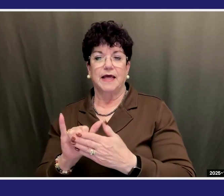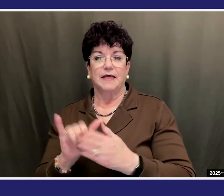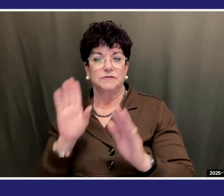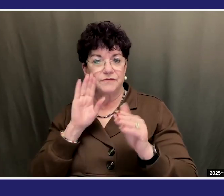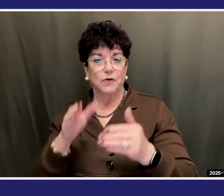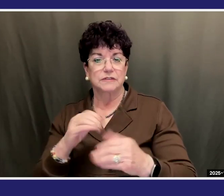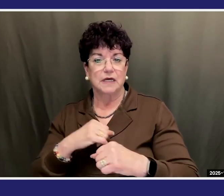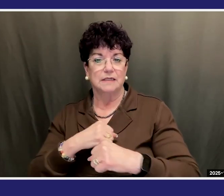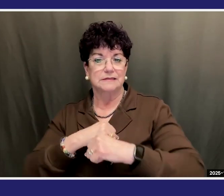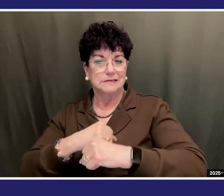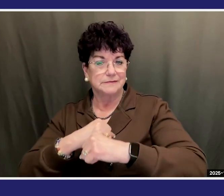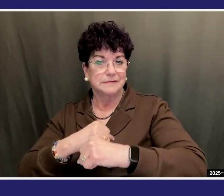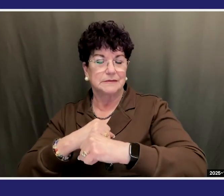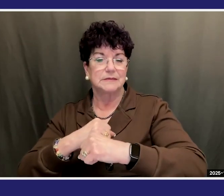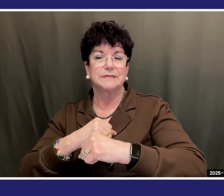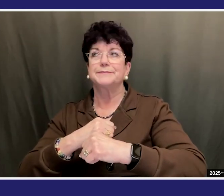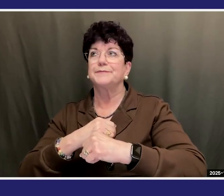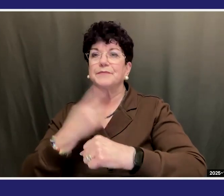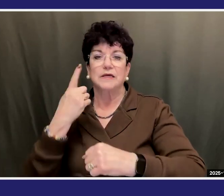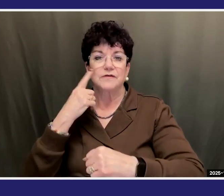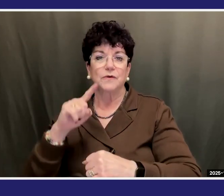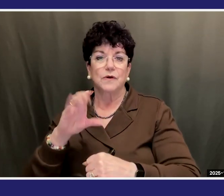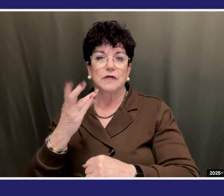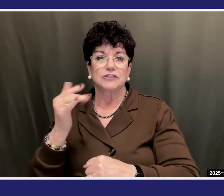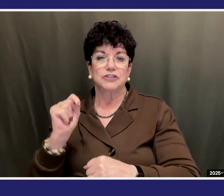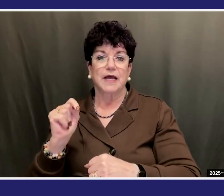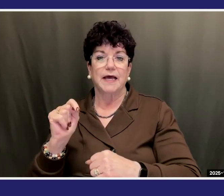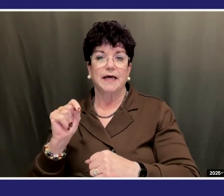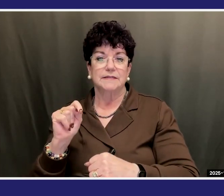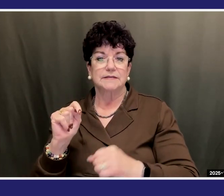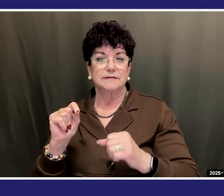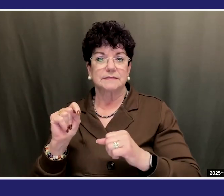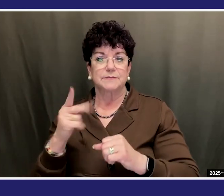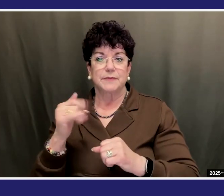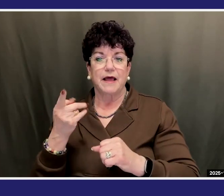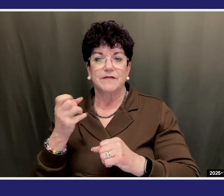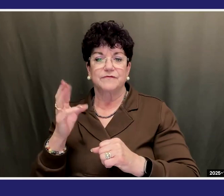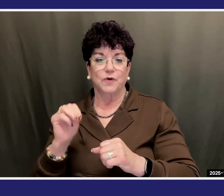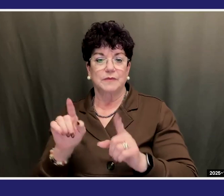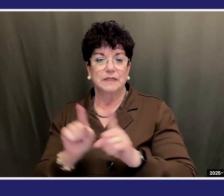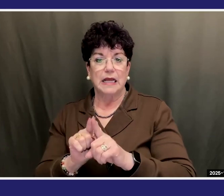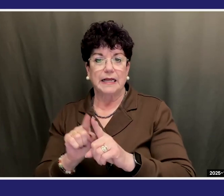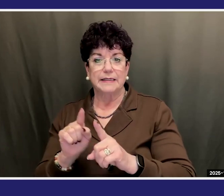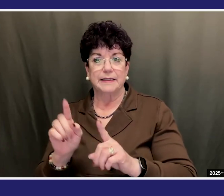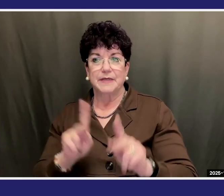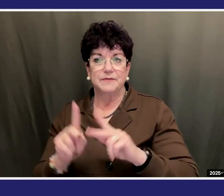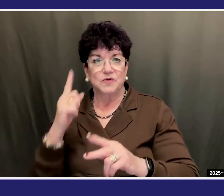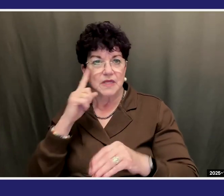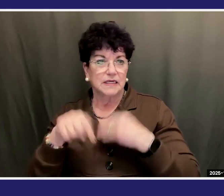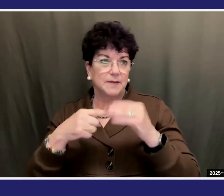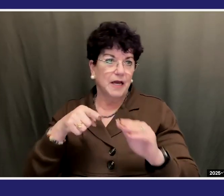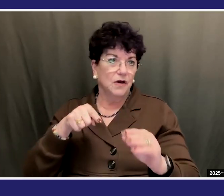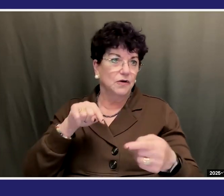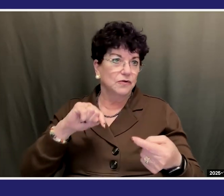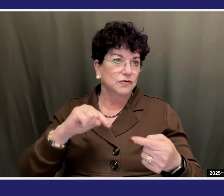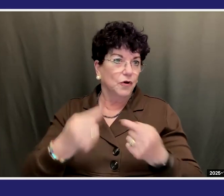implement safeguards for chat platforms when issues such as suicidal ideation, self-harm, and suicide